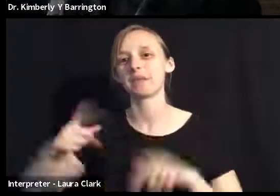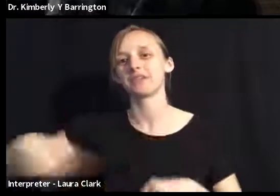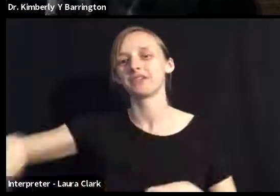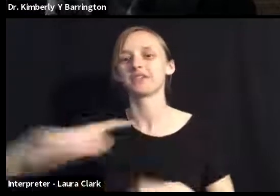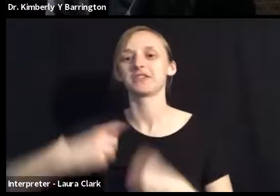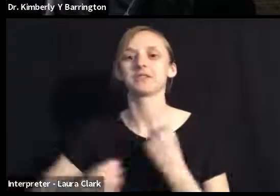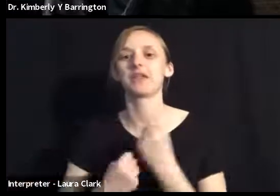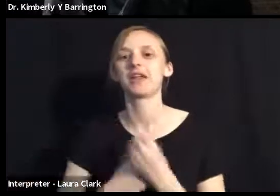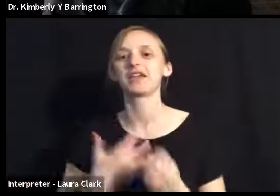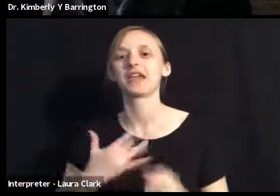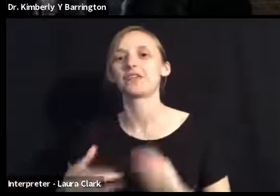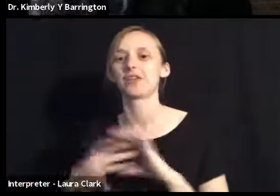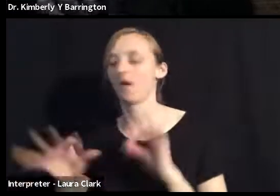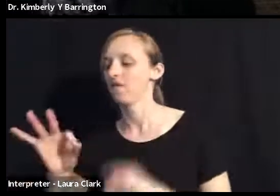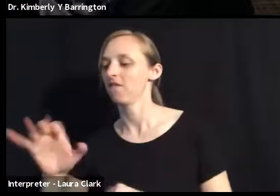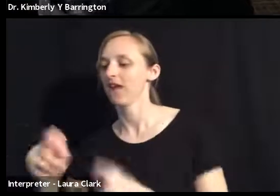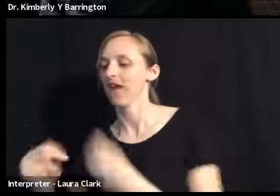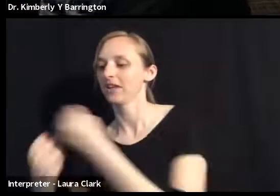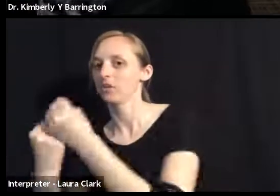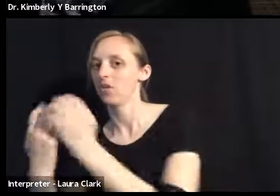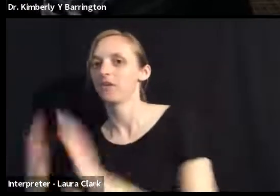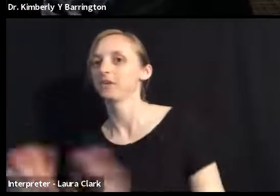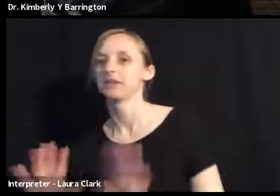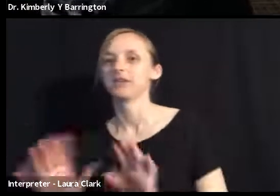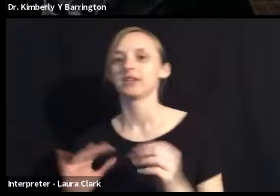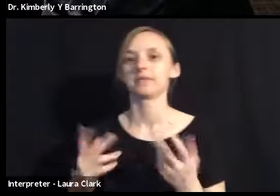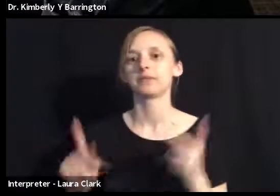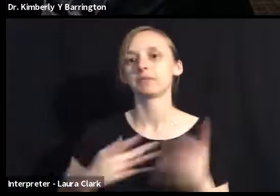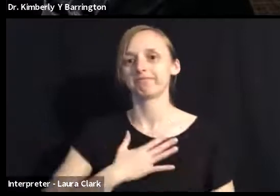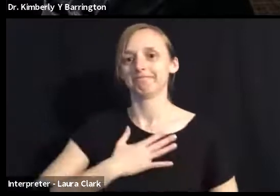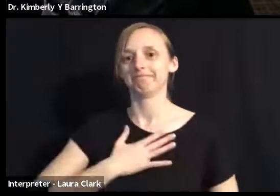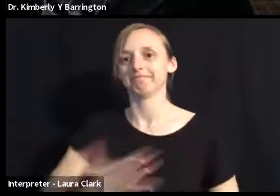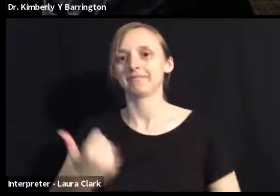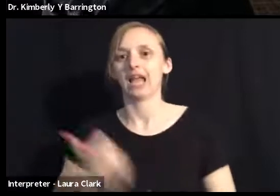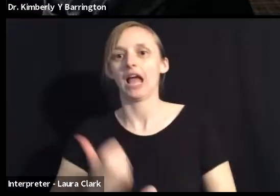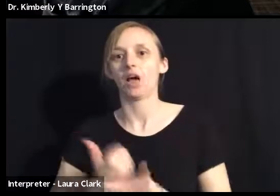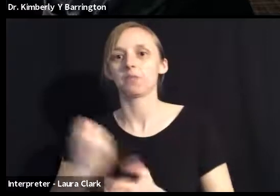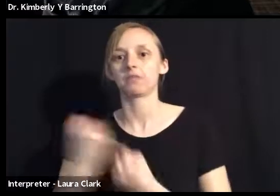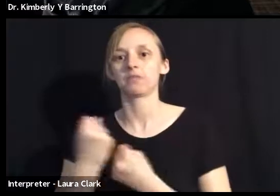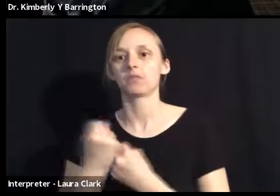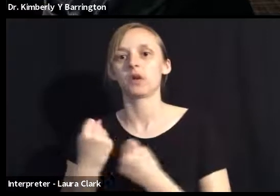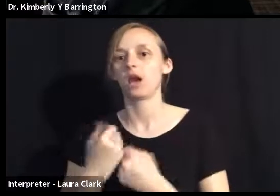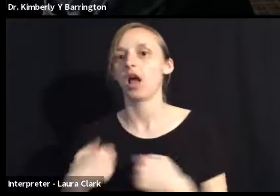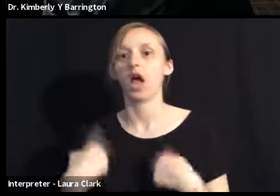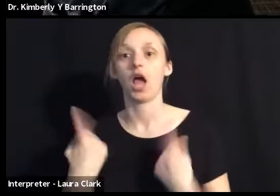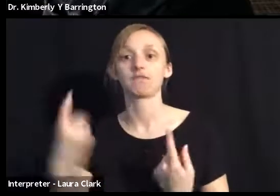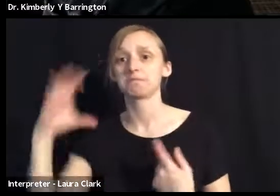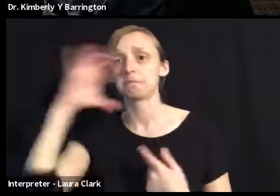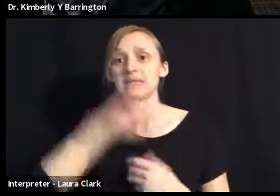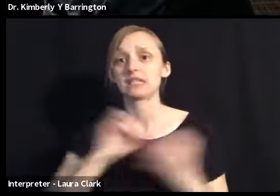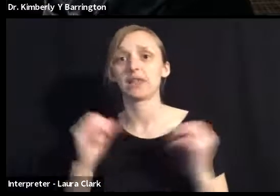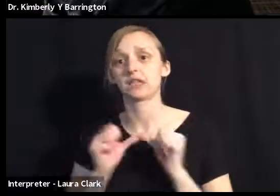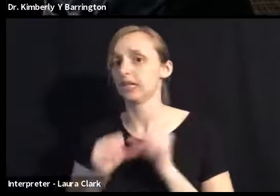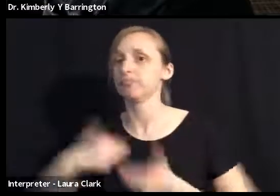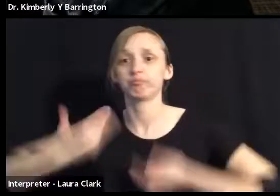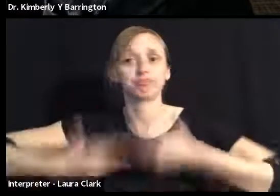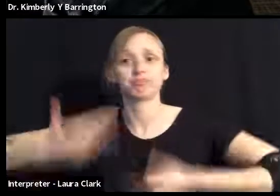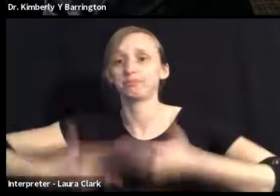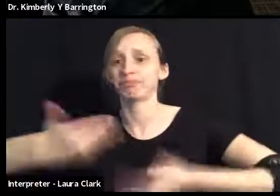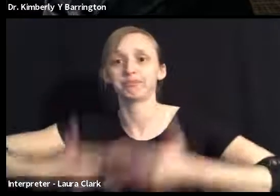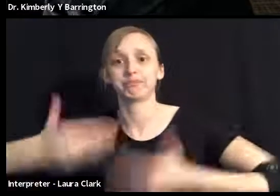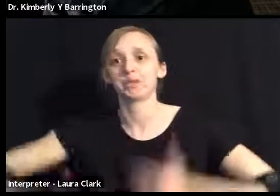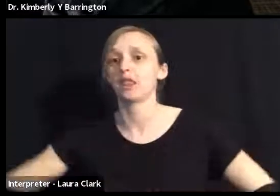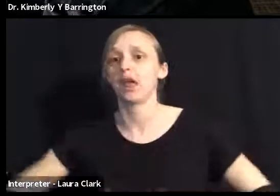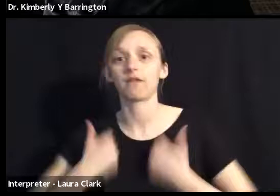about fans, but support system that I have not missed one beat. So I just believe that now